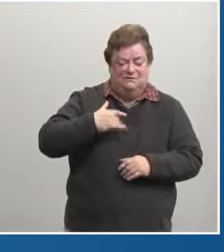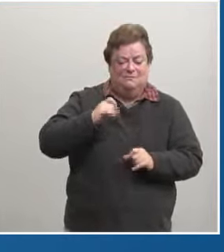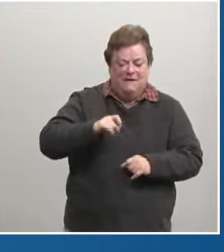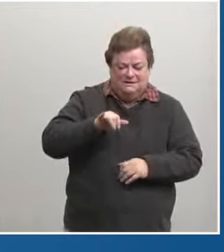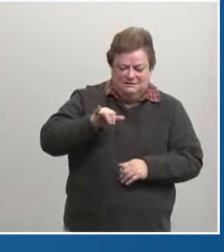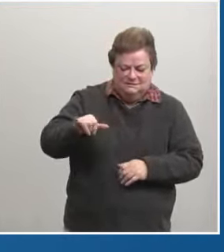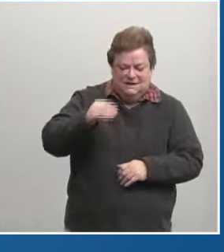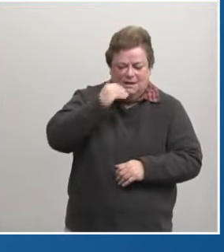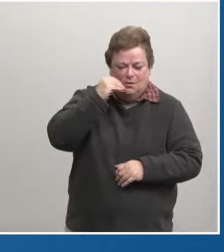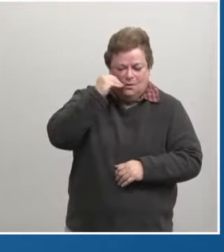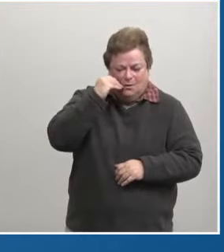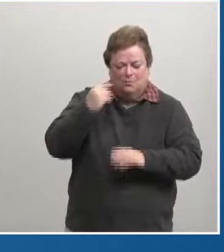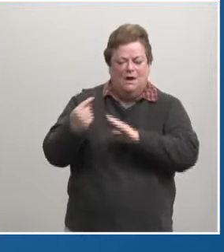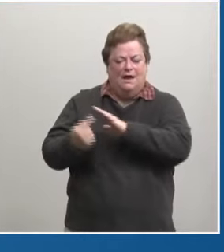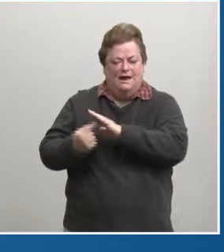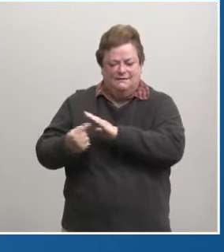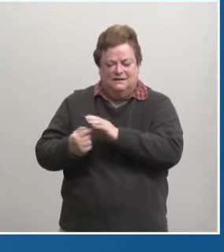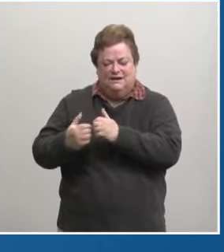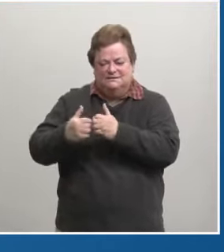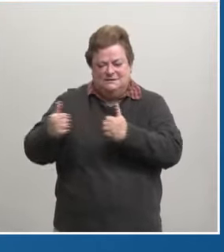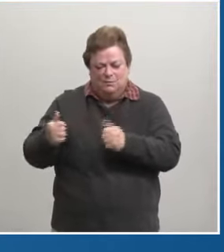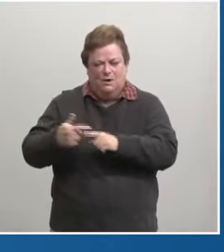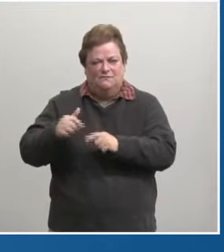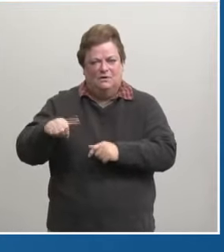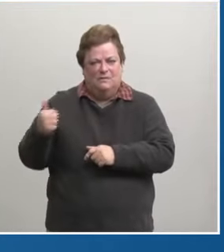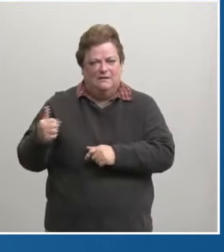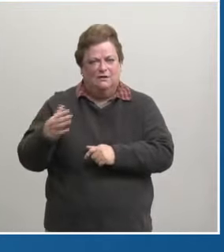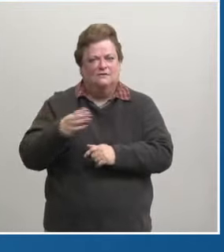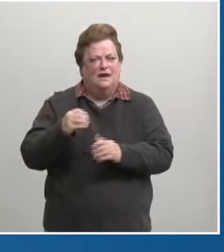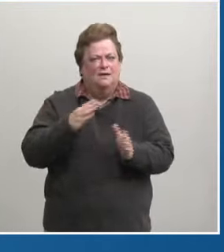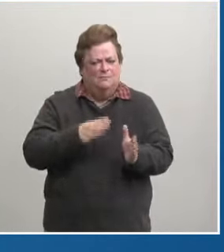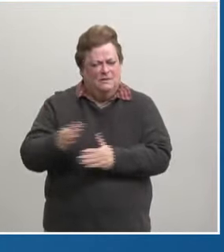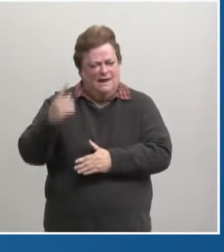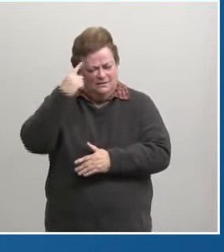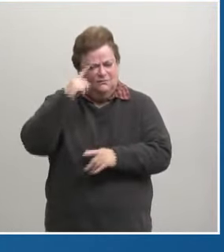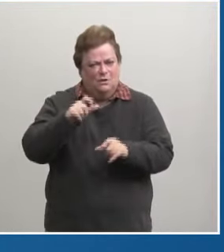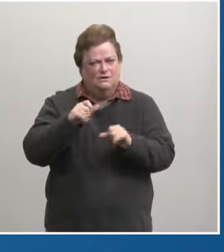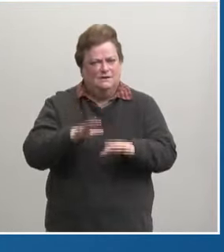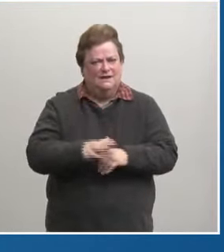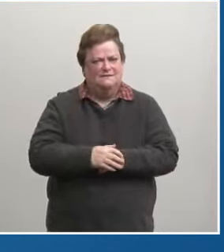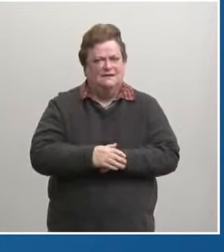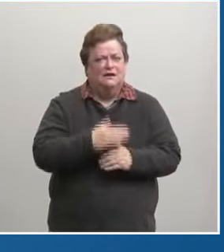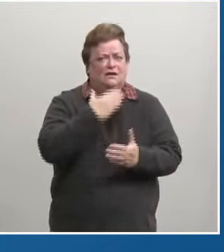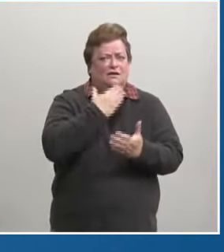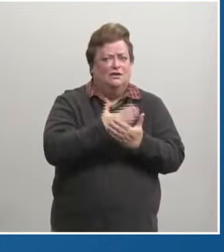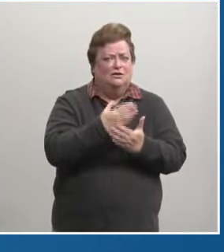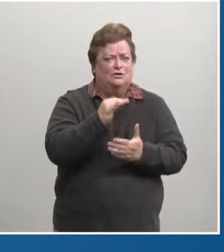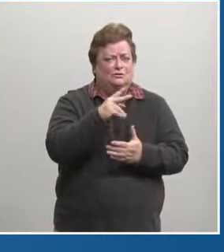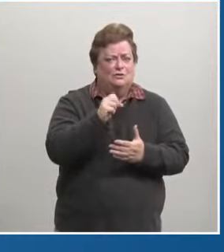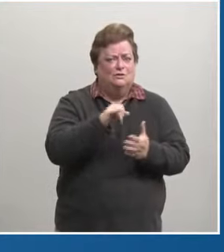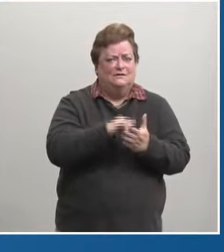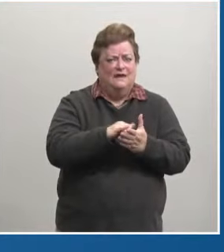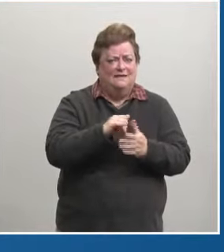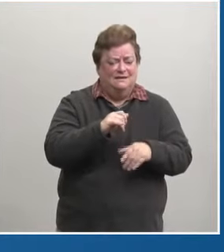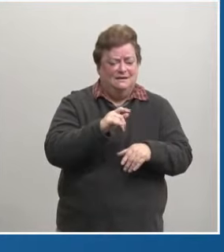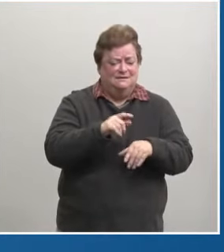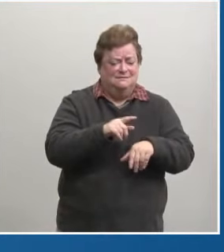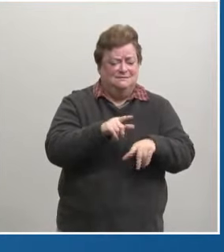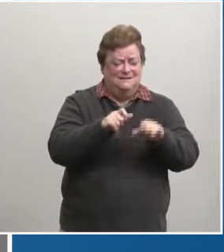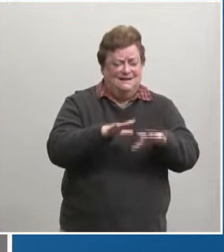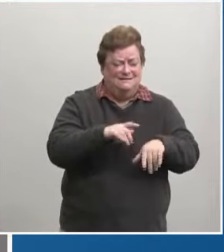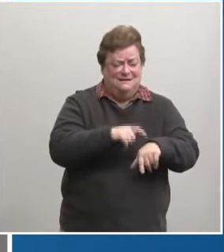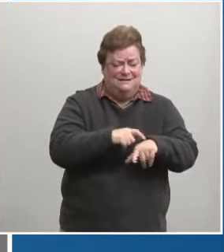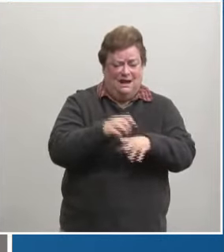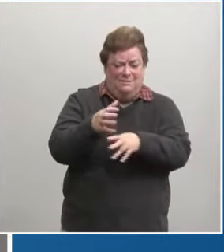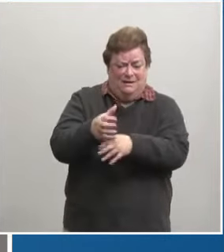home, stay isolated from others, and make plans to get tested. The good news is that testing turnaround time is very good,